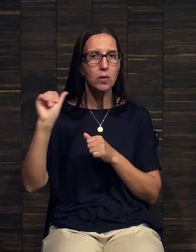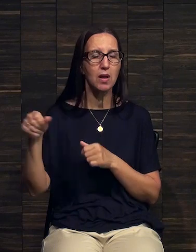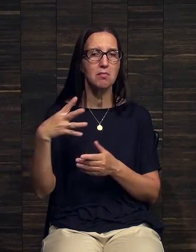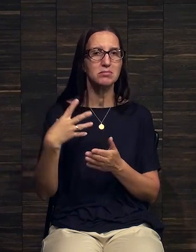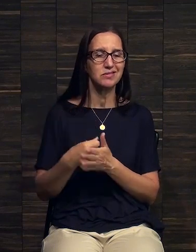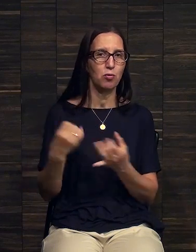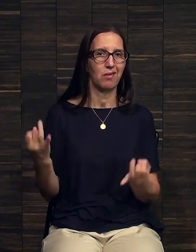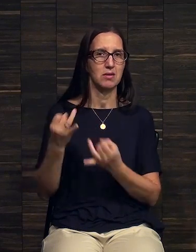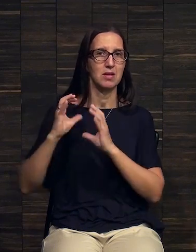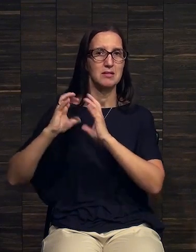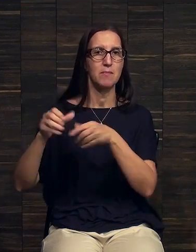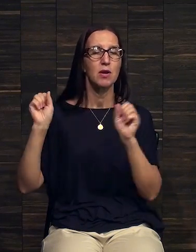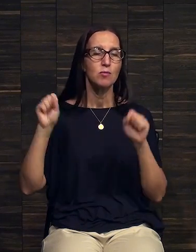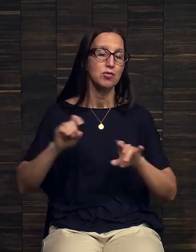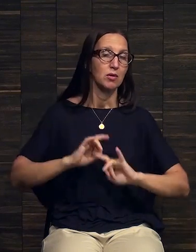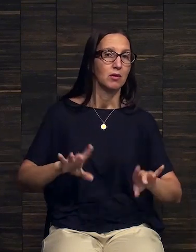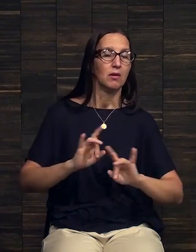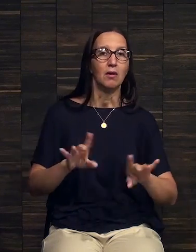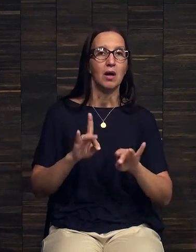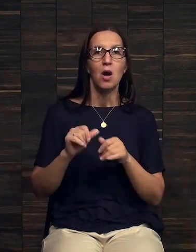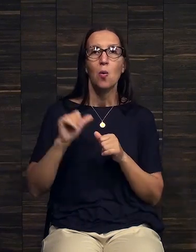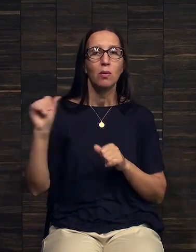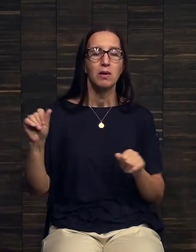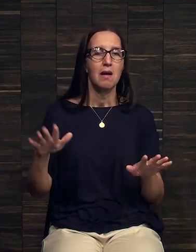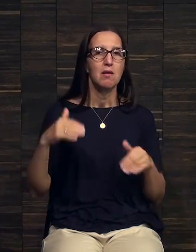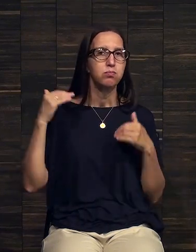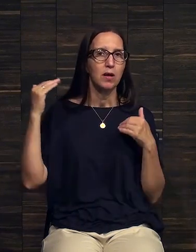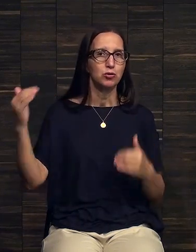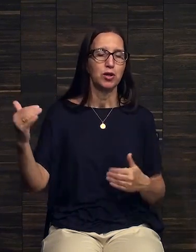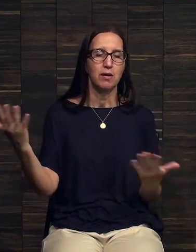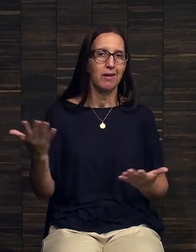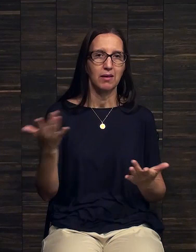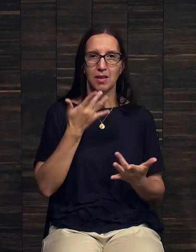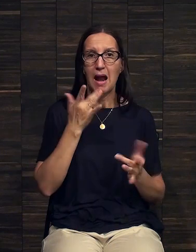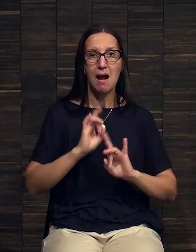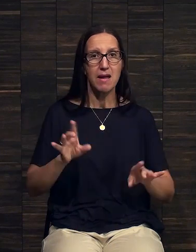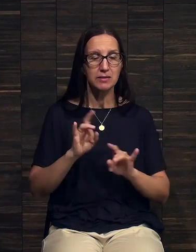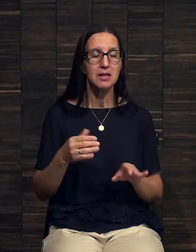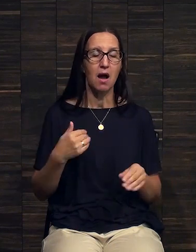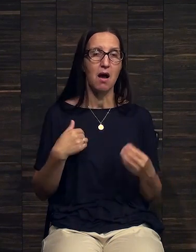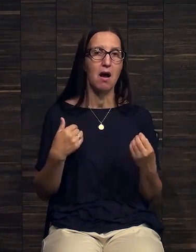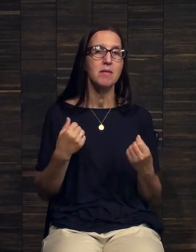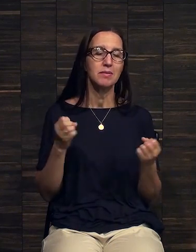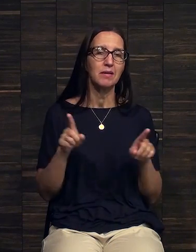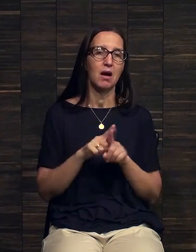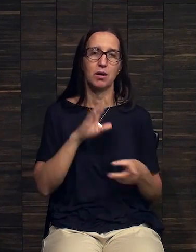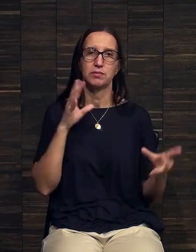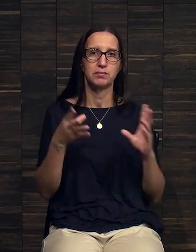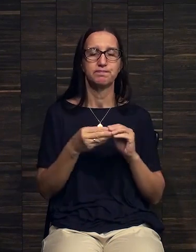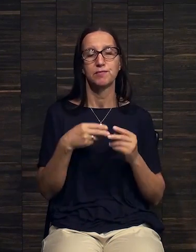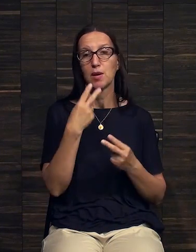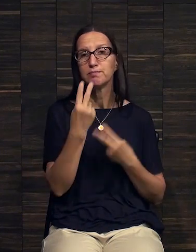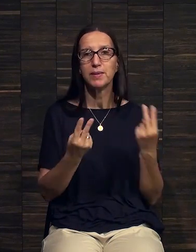And this is another different wall and universe. And I can deliver individual lectures